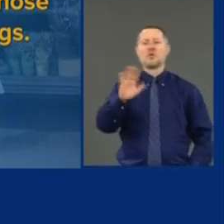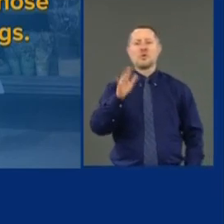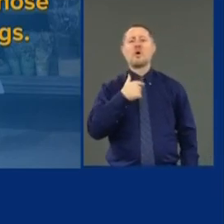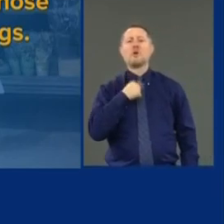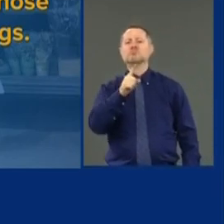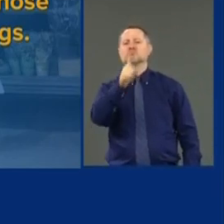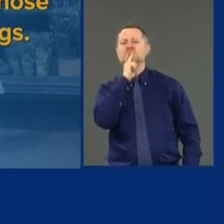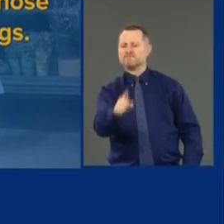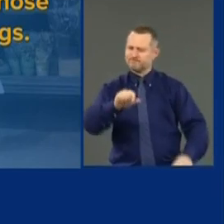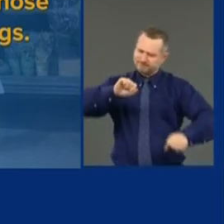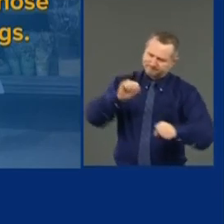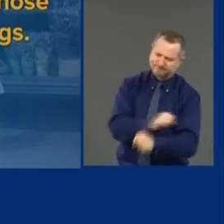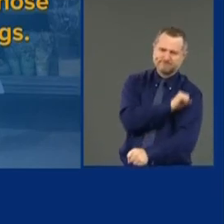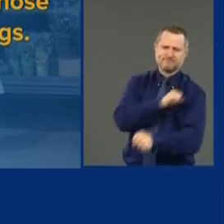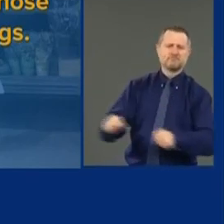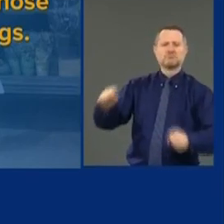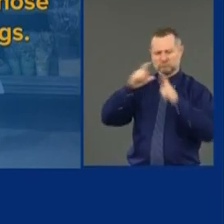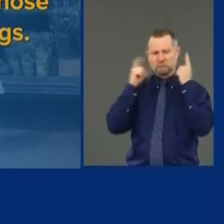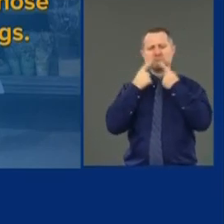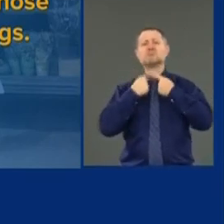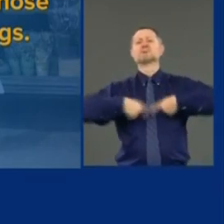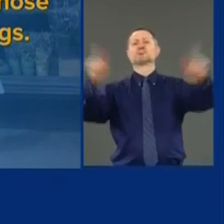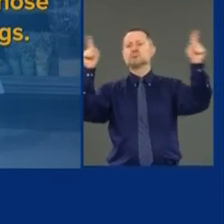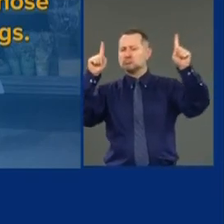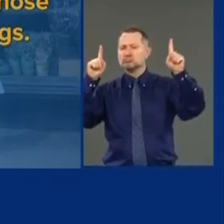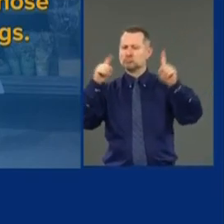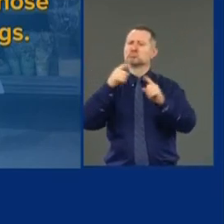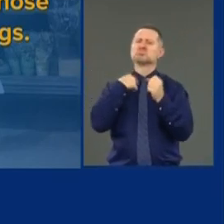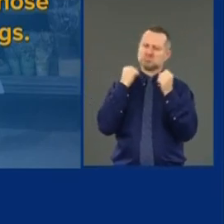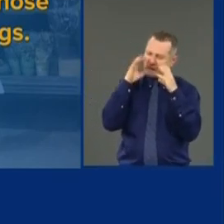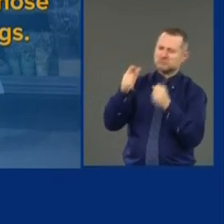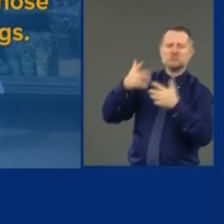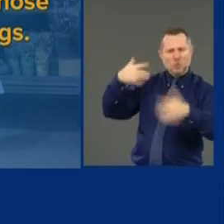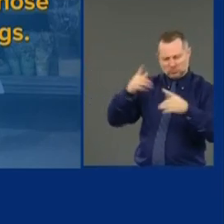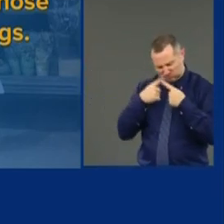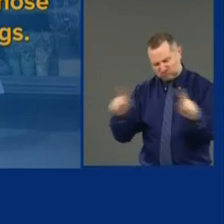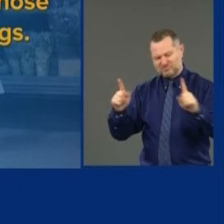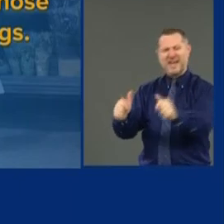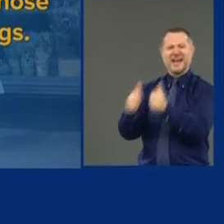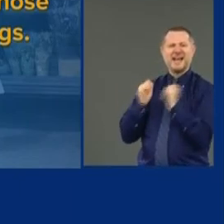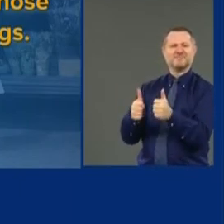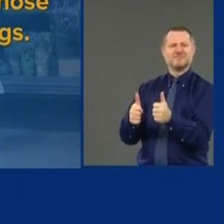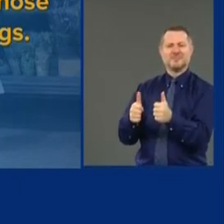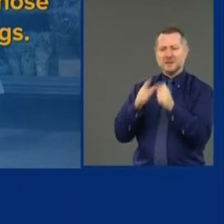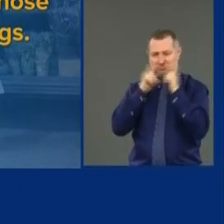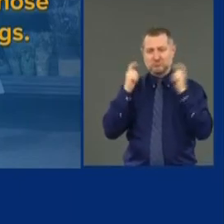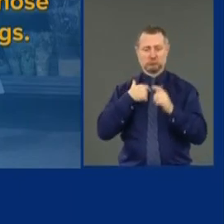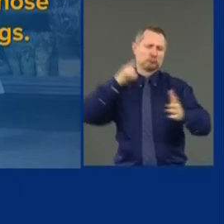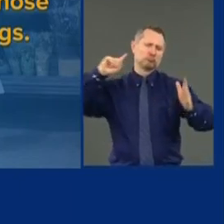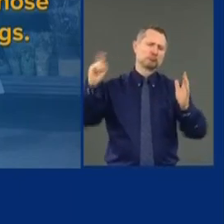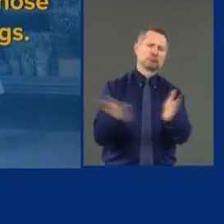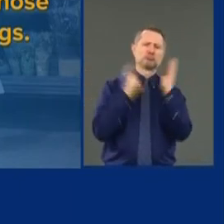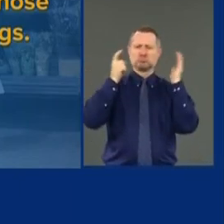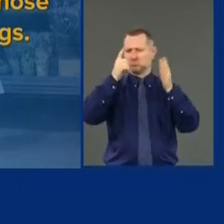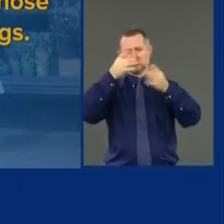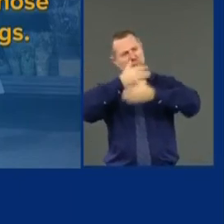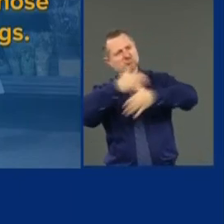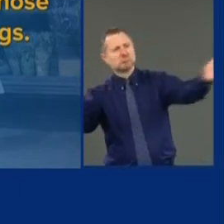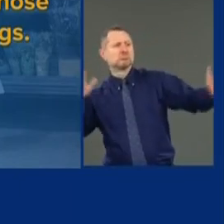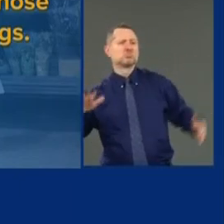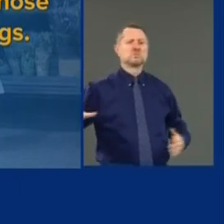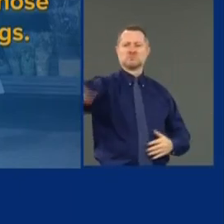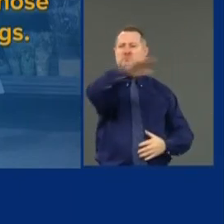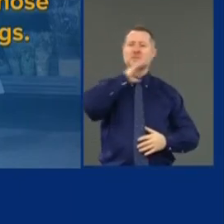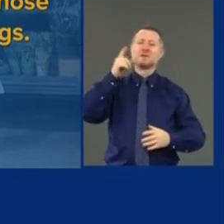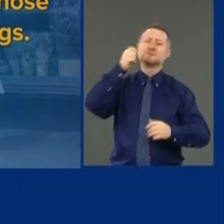amazingly effective. And we've made them mandatory in public settings, public transportation, etc.